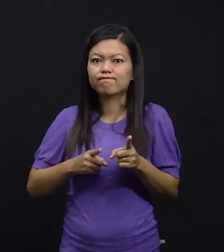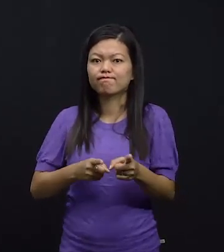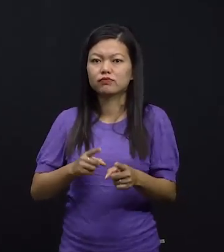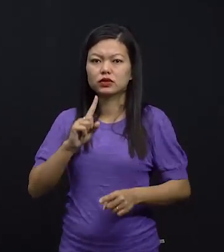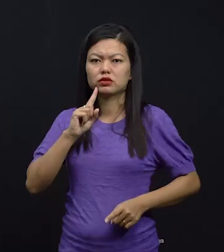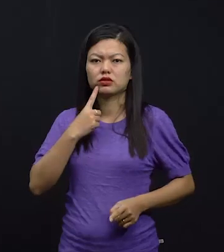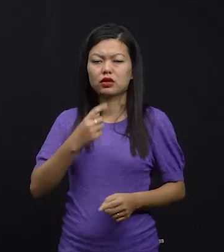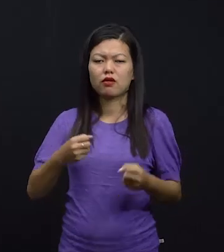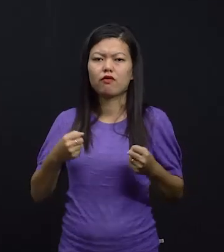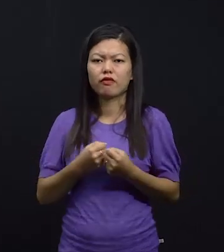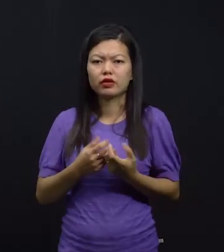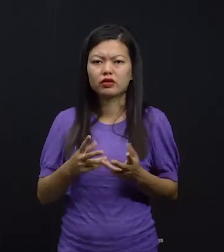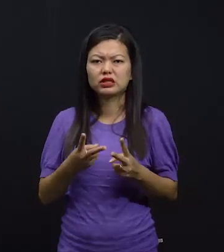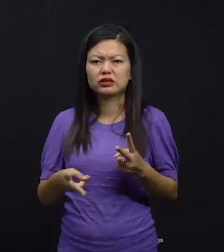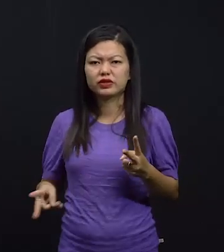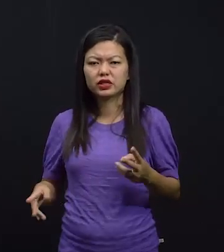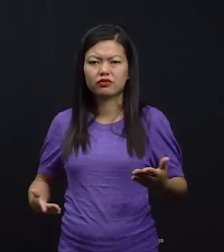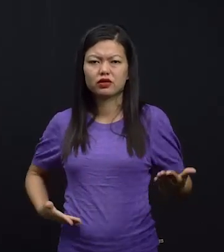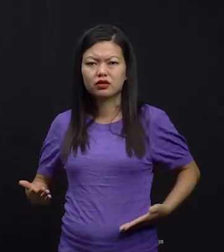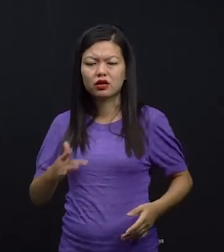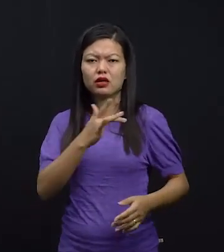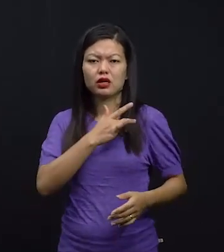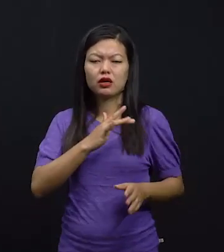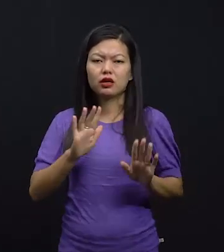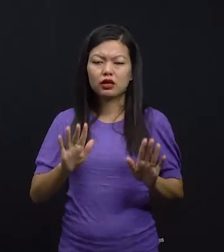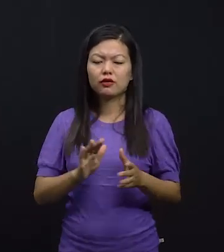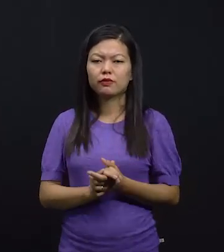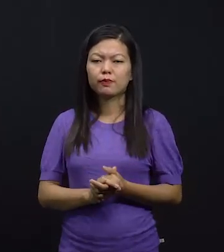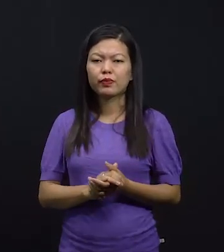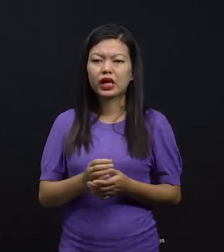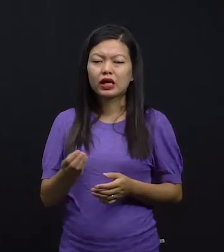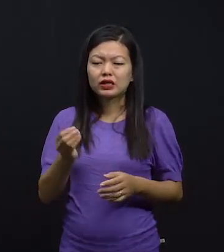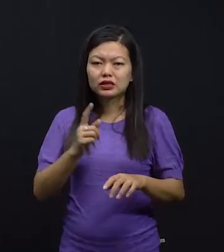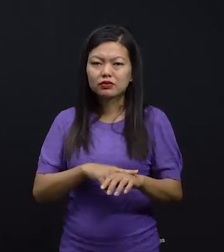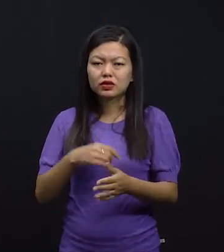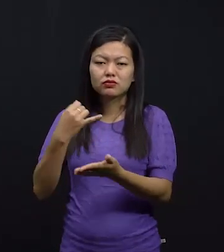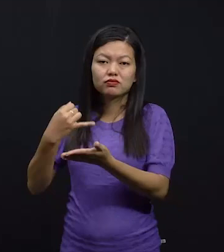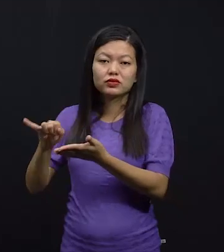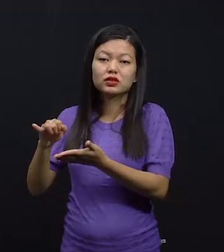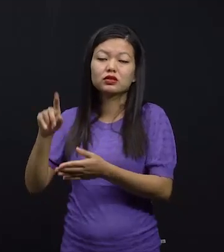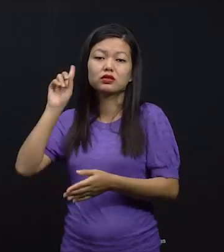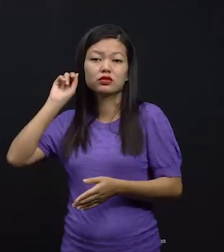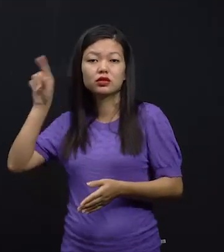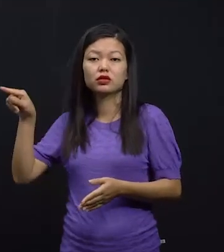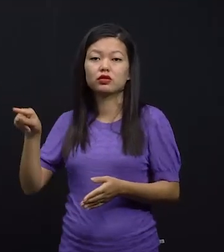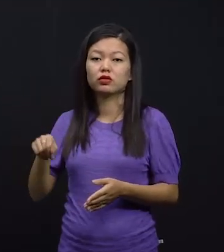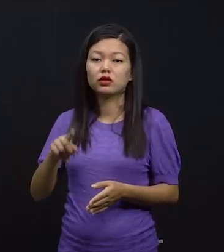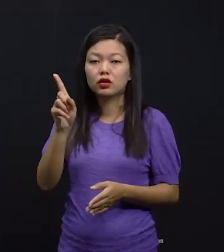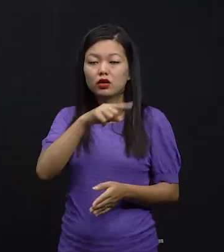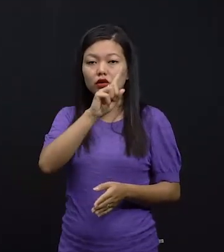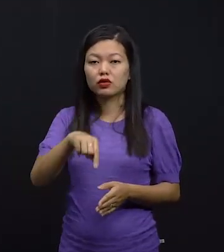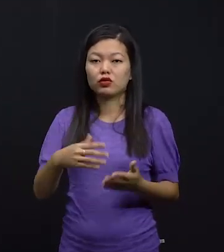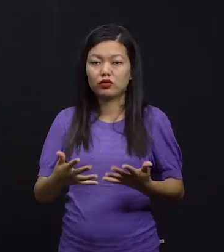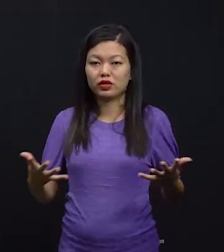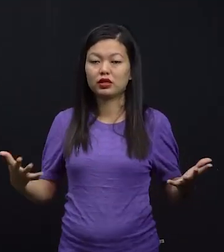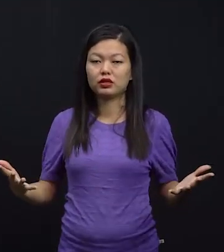also have beauty together in it. The beauty of rejecting what is evil and what is wrong for us can also be compared to the